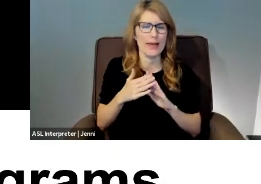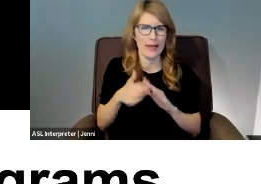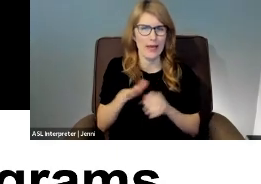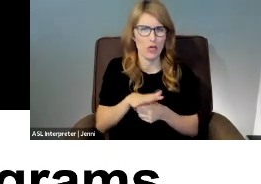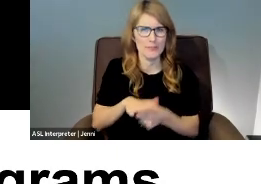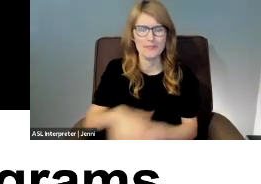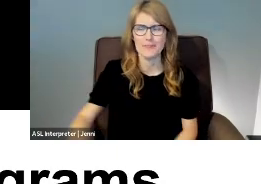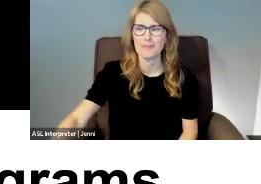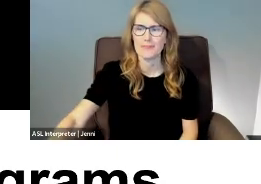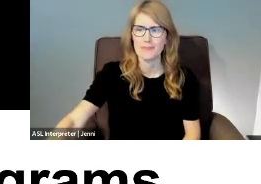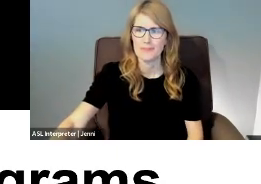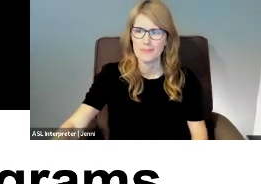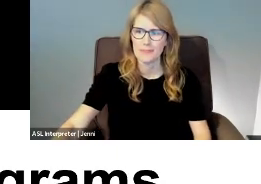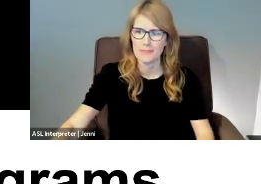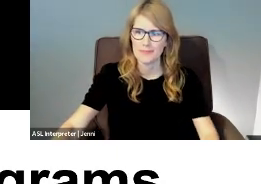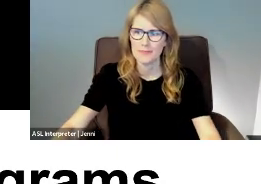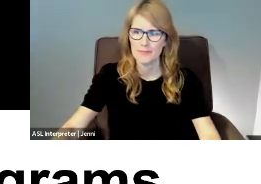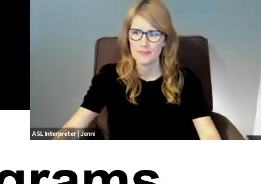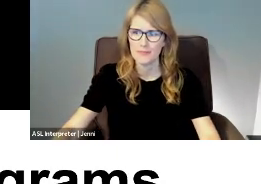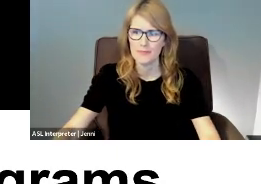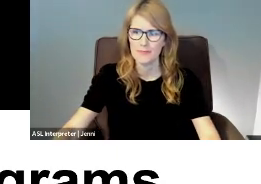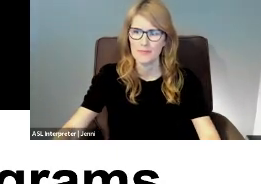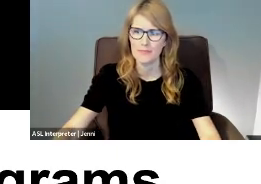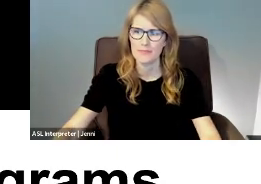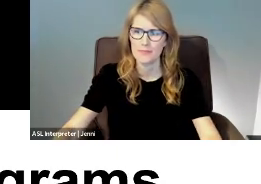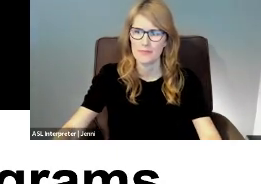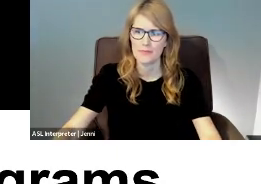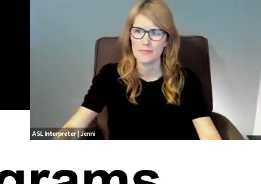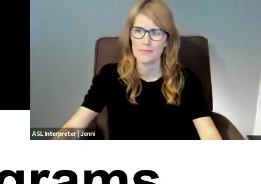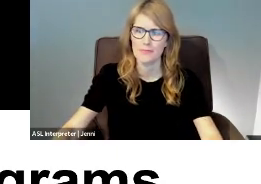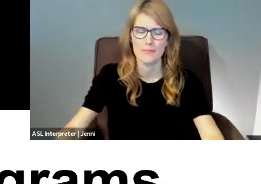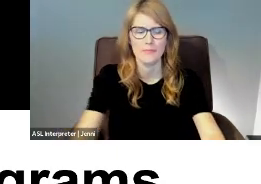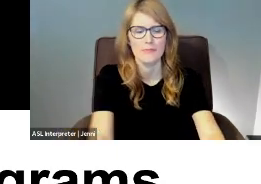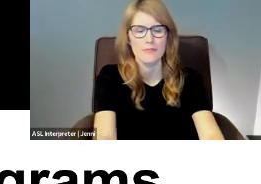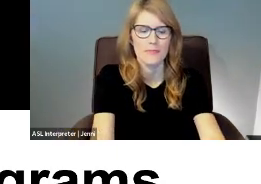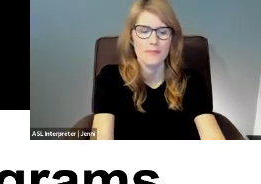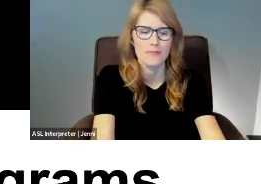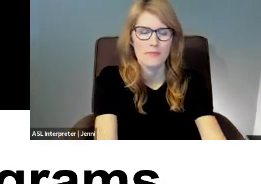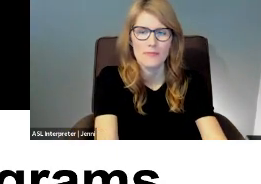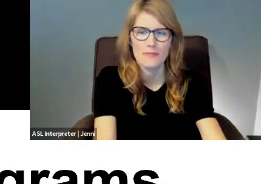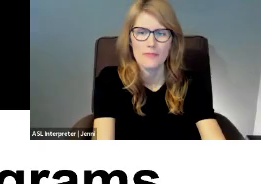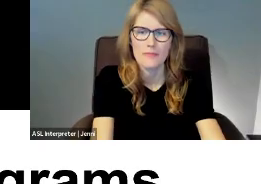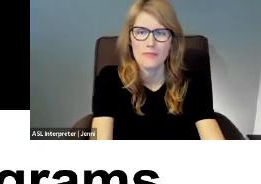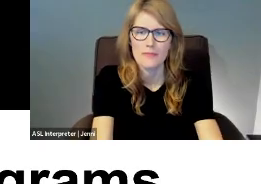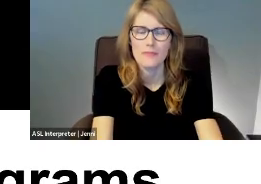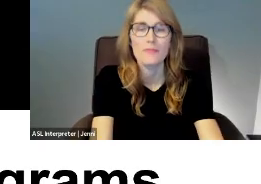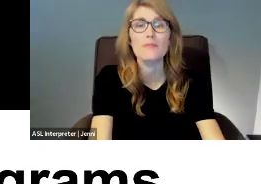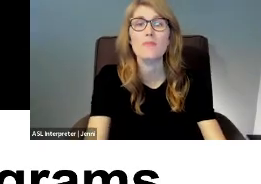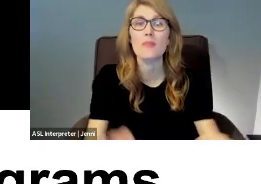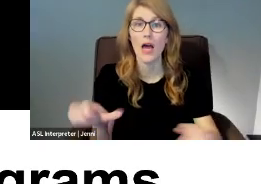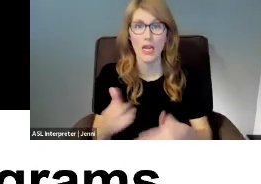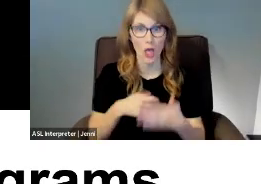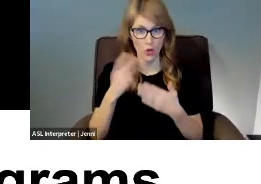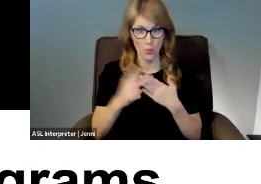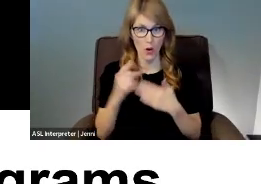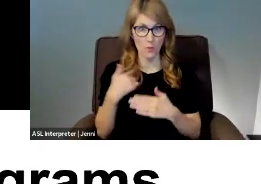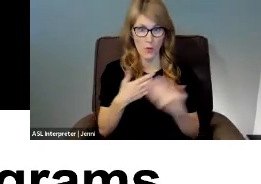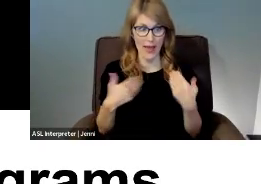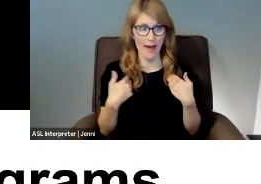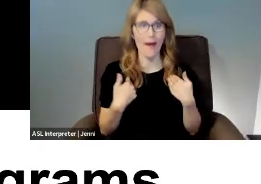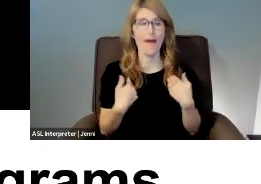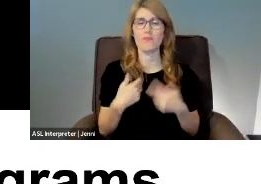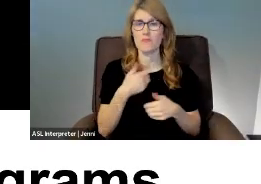locations. And another program under FEMA assistance would be